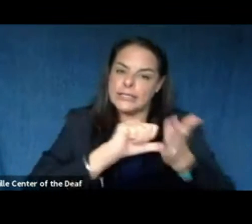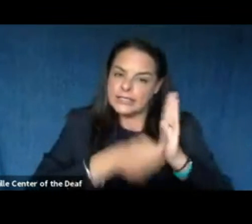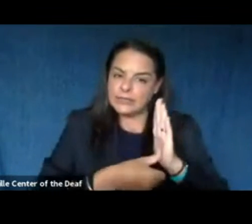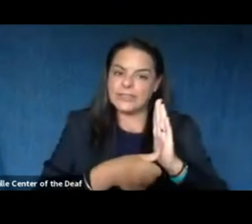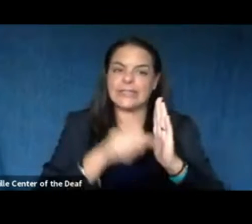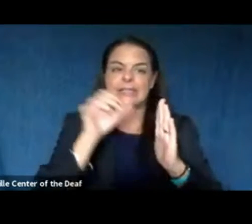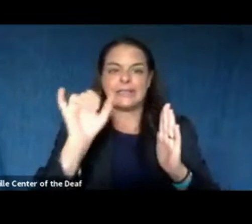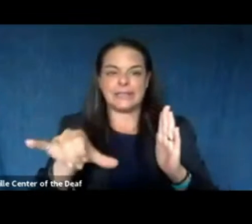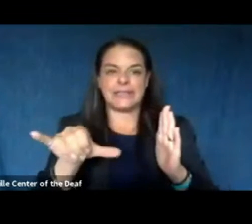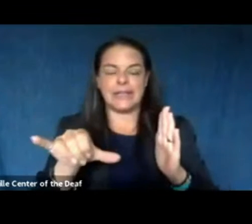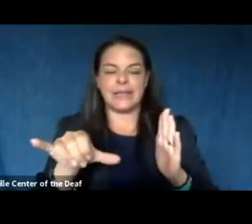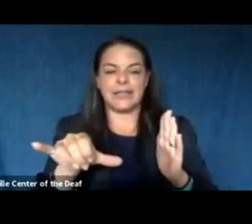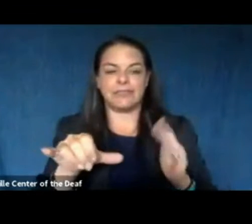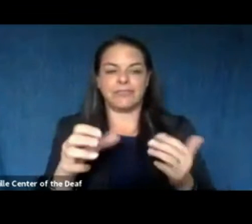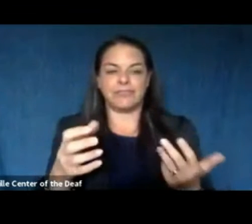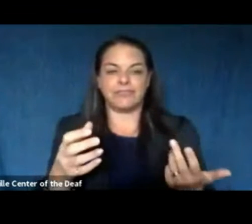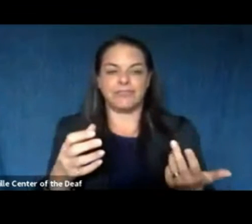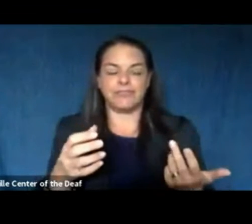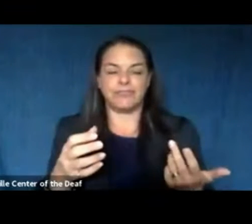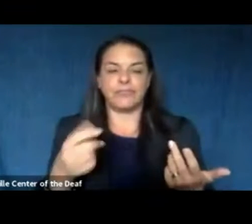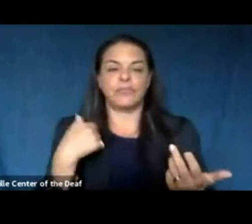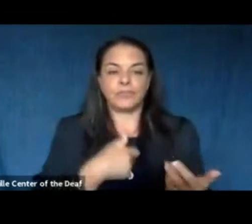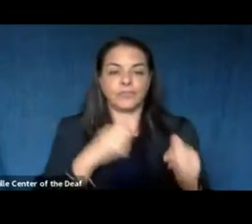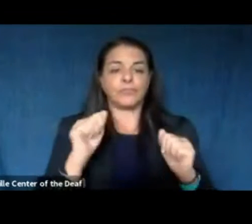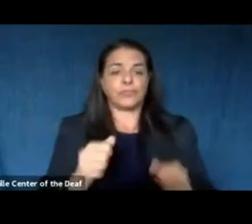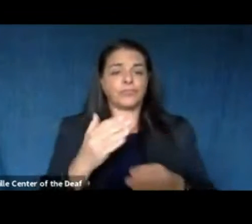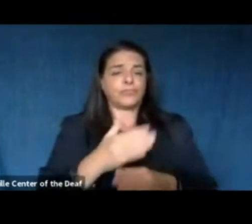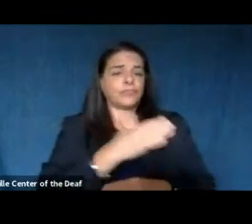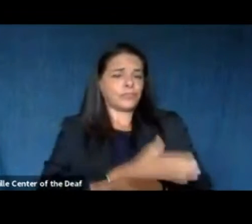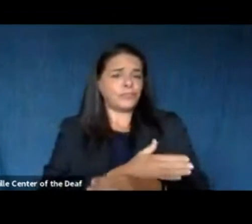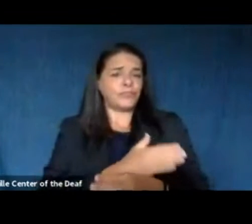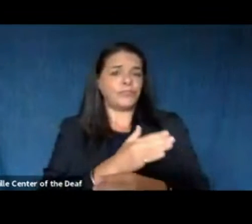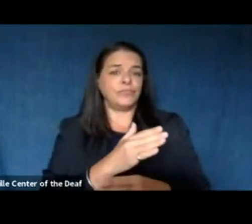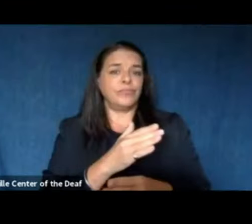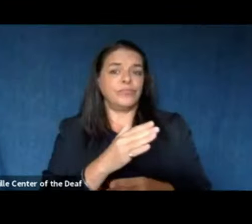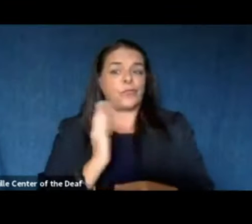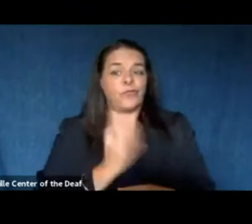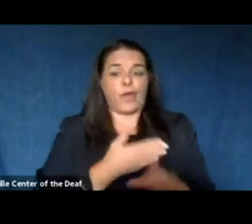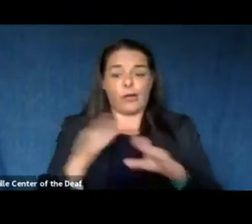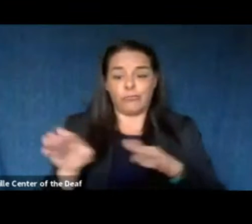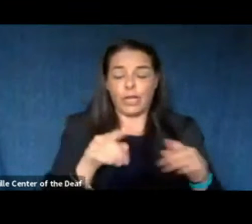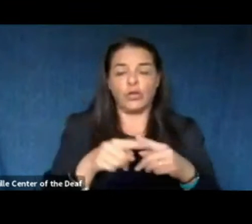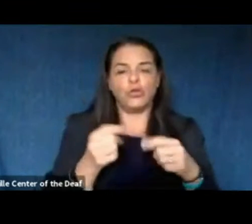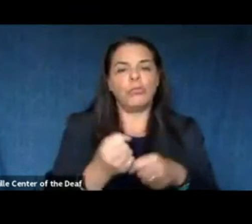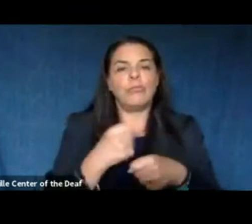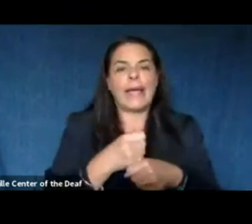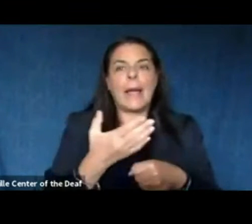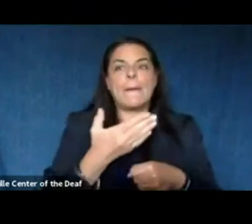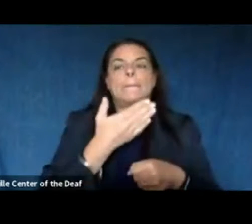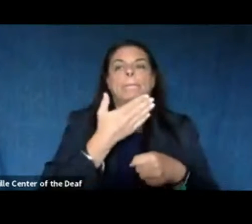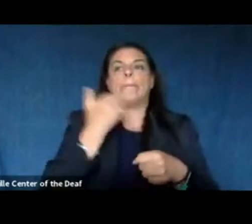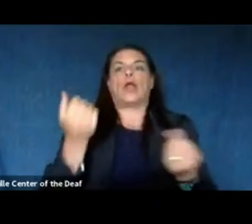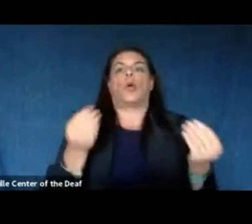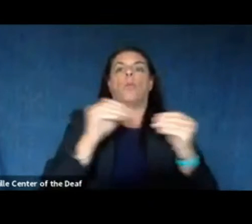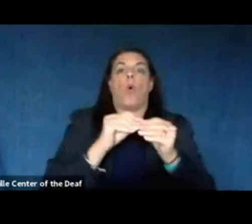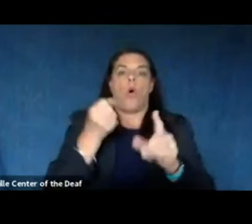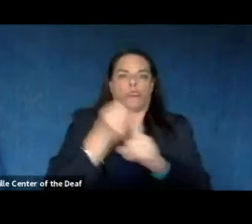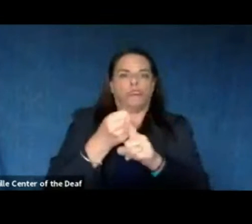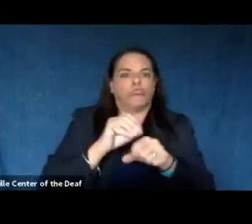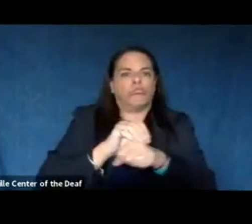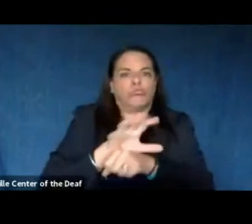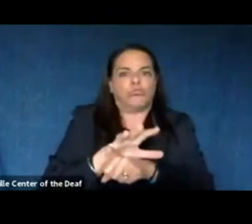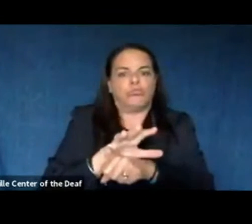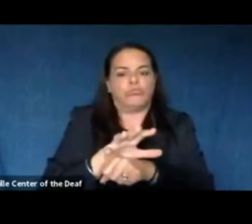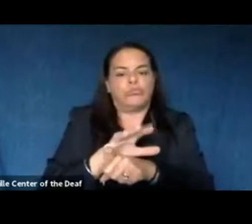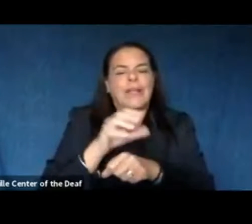that we could improve our actions to make more of an impact at this time. Also from